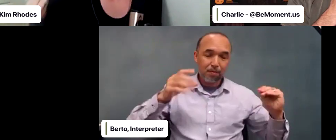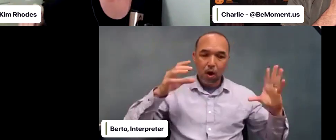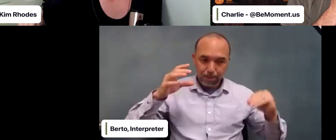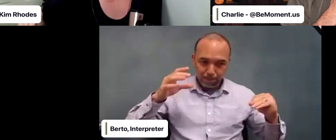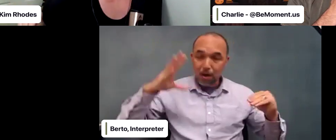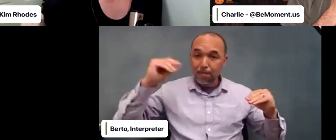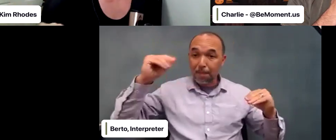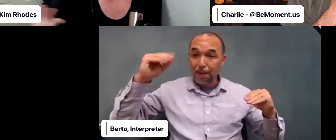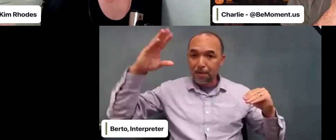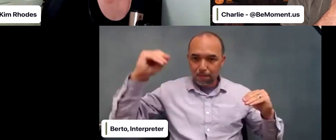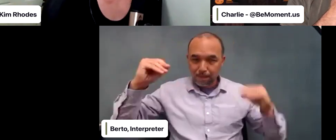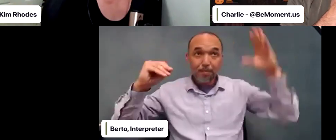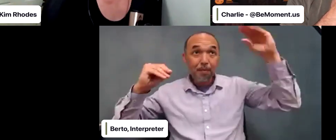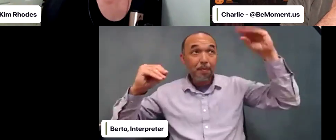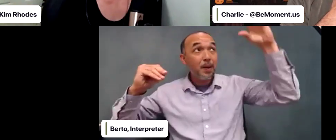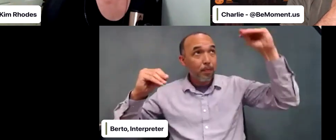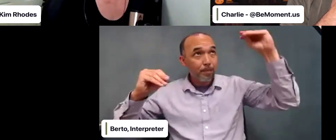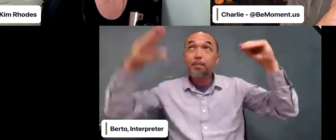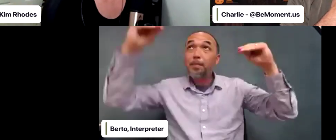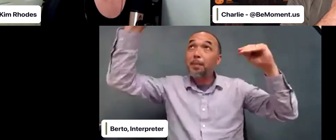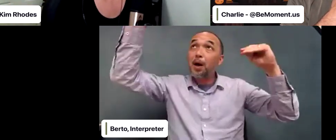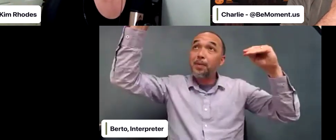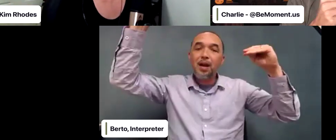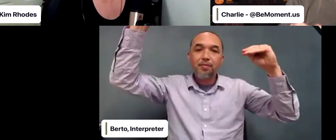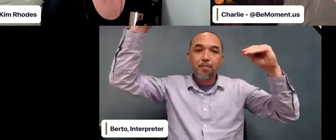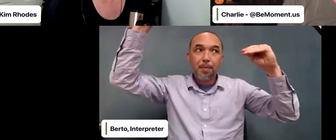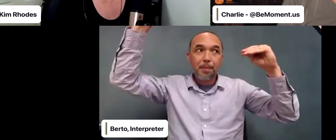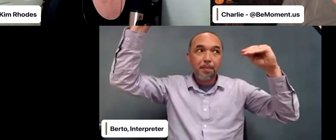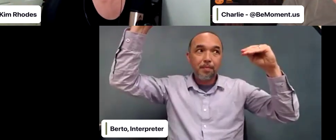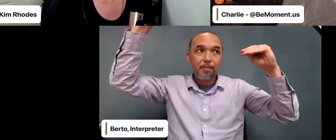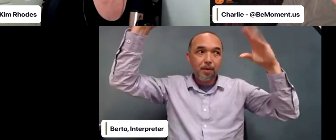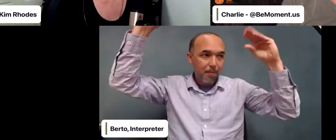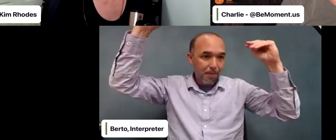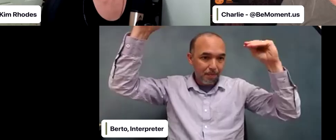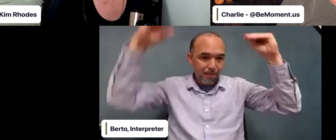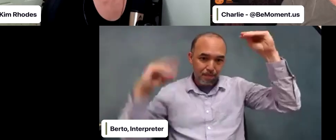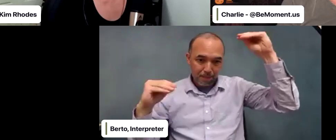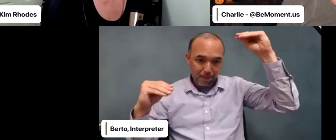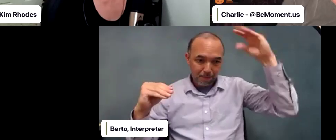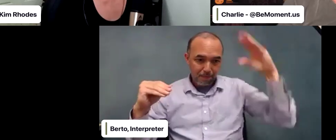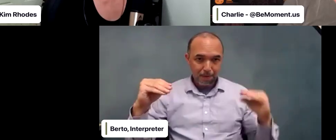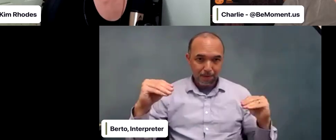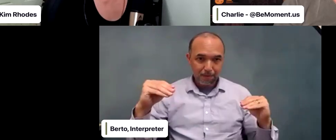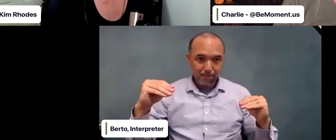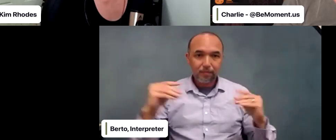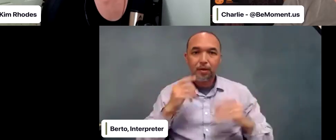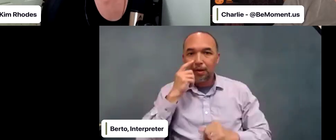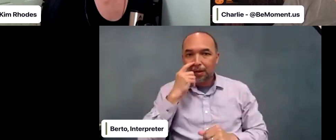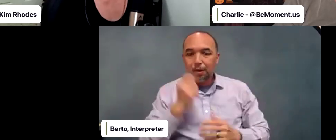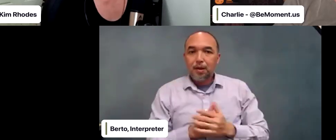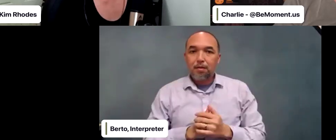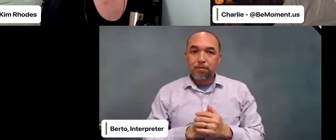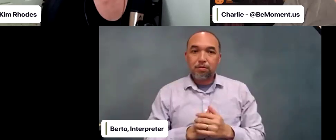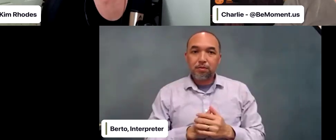coming down the stairs, but no one was ever in the hall. And I want to get through this quickly, so I won't give you all